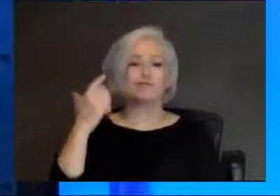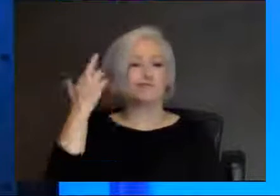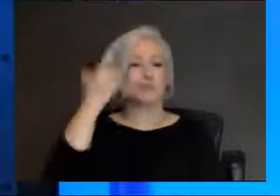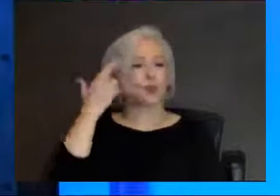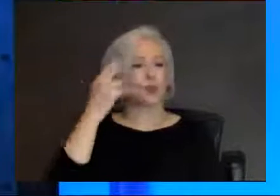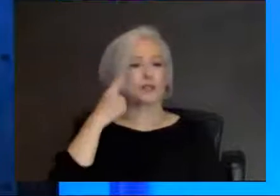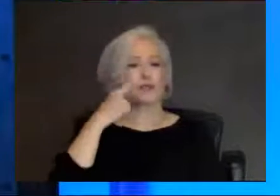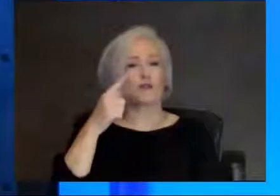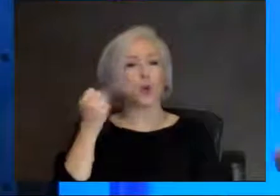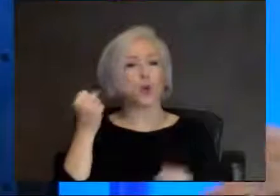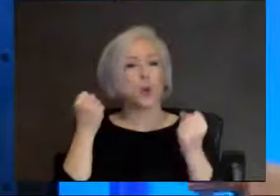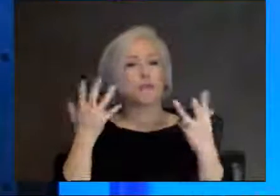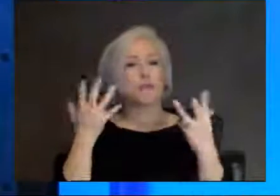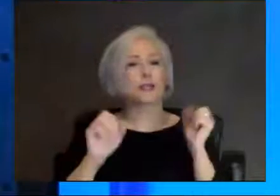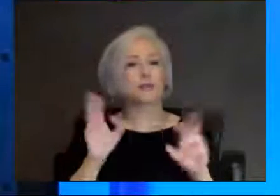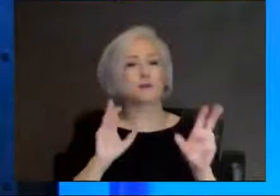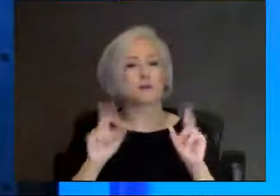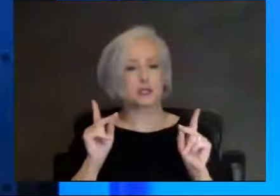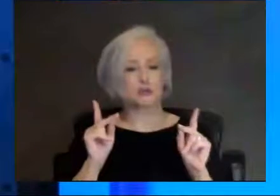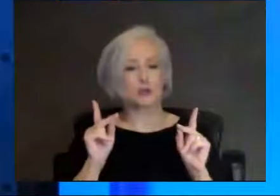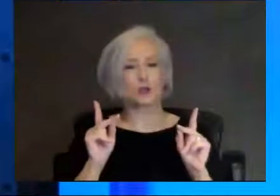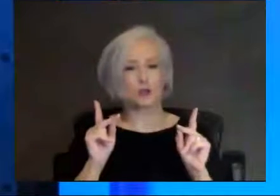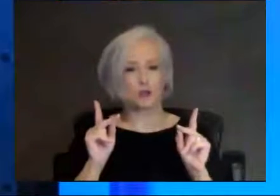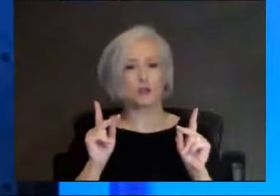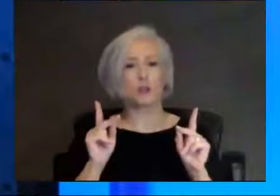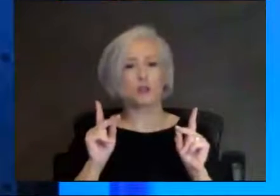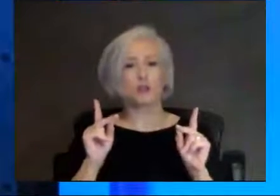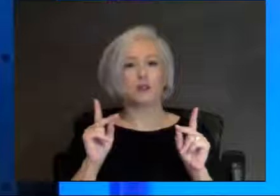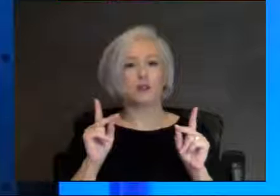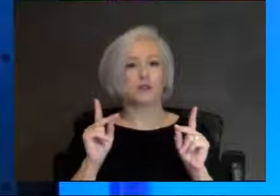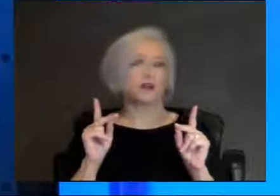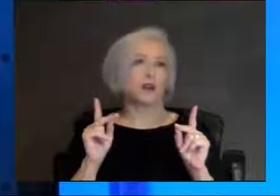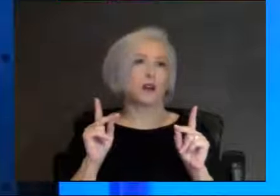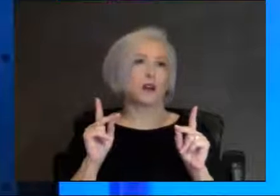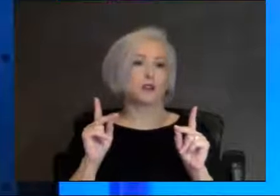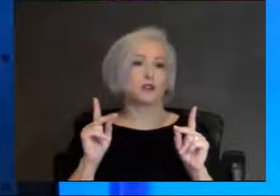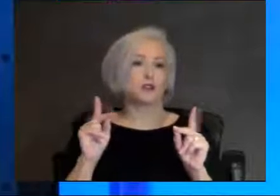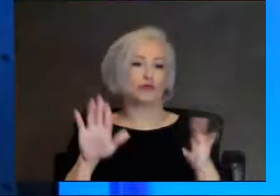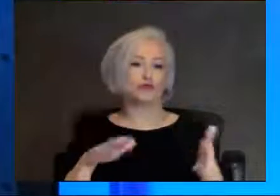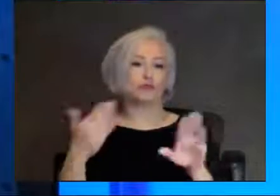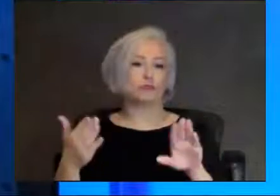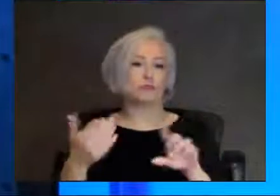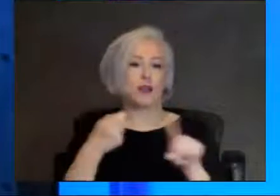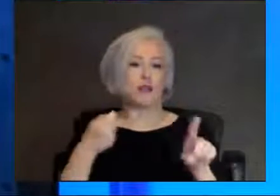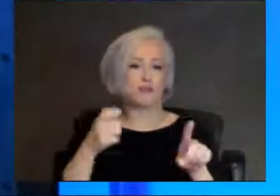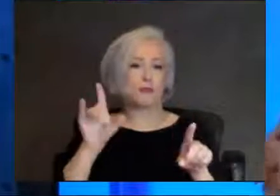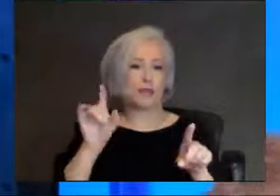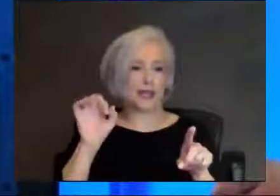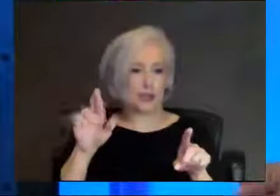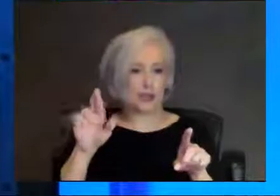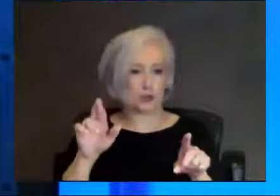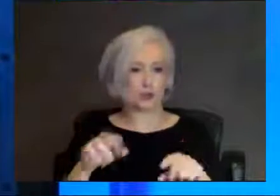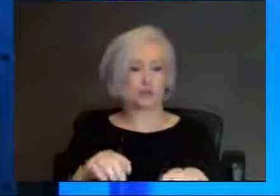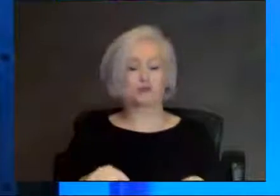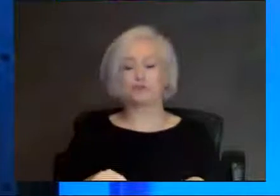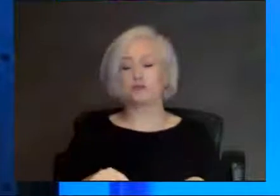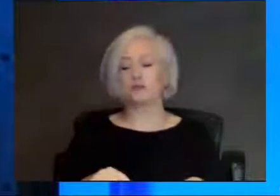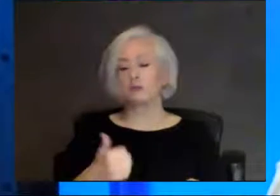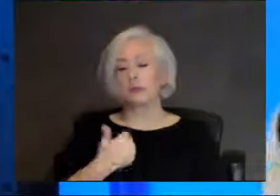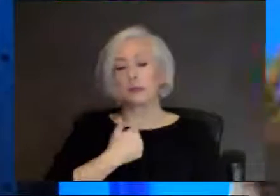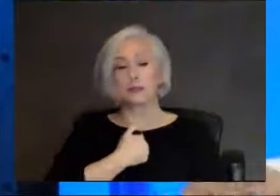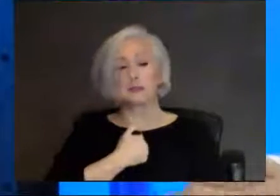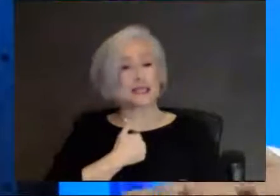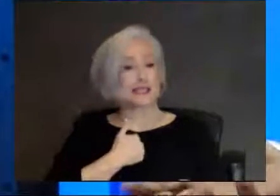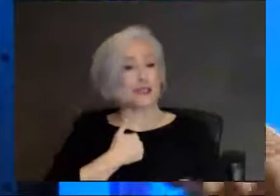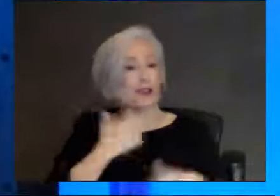of cancer death in United States. And I think what I'm more excited about working here at,